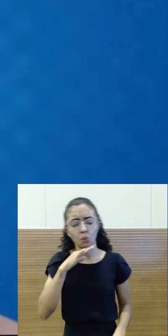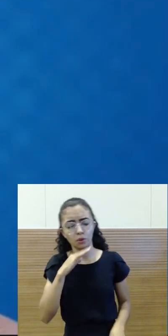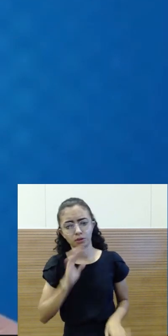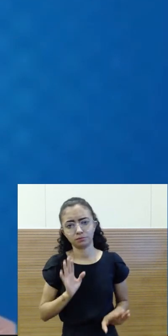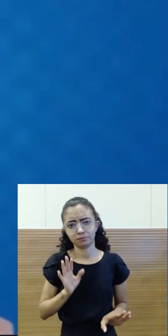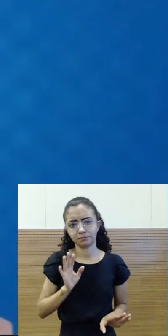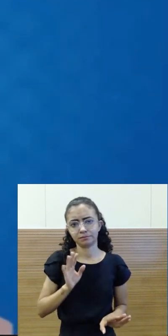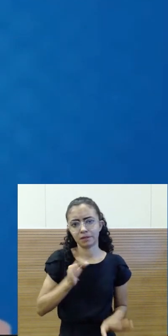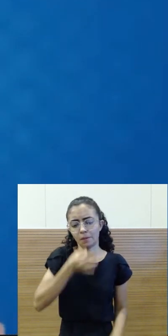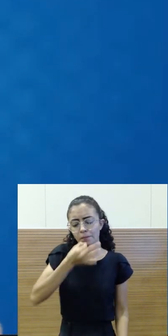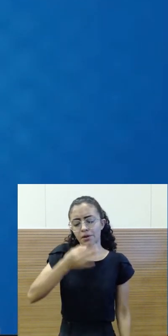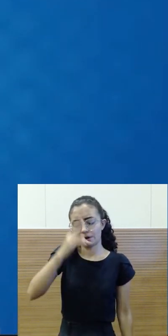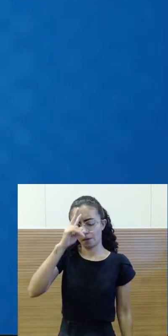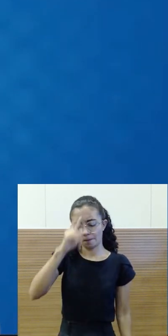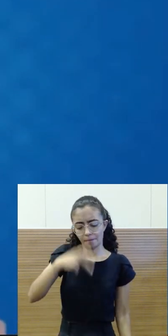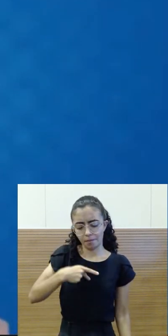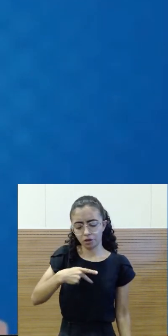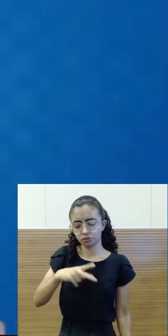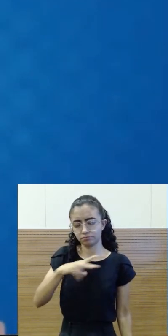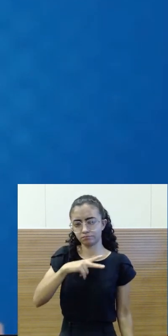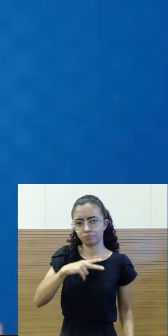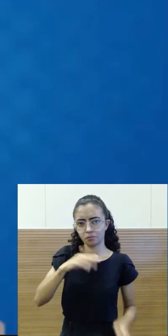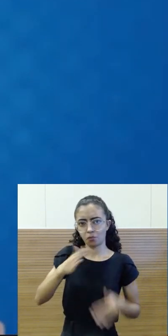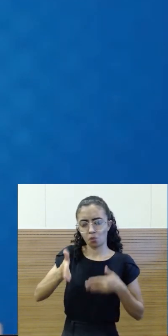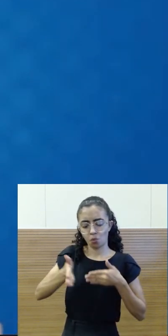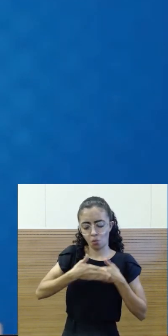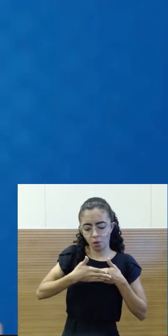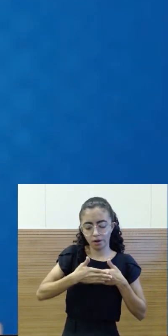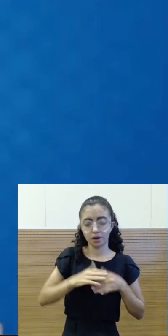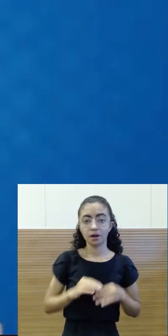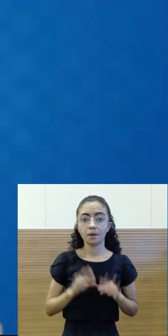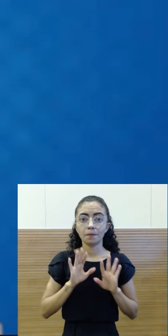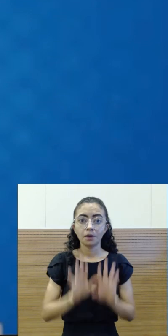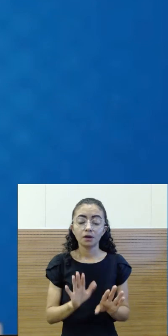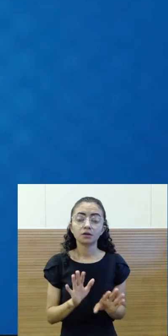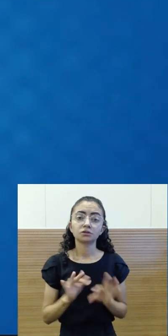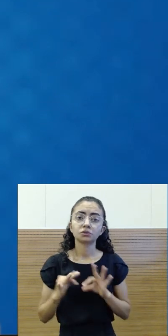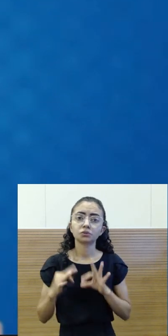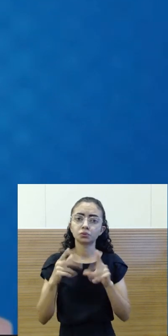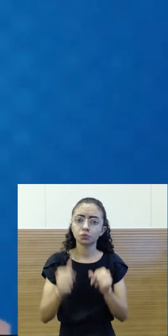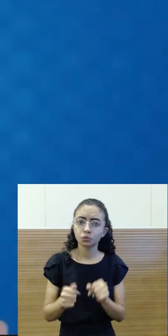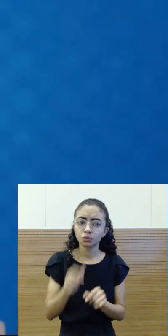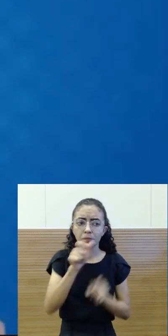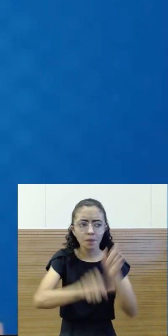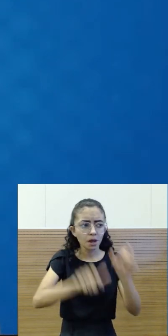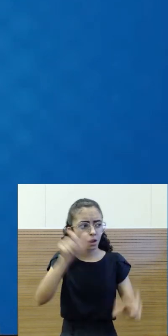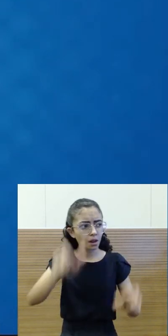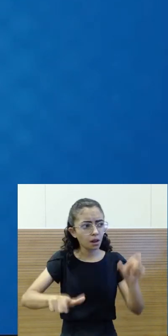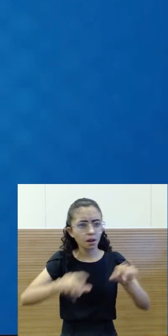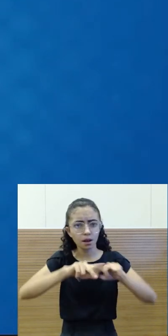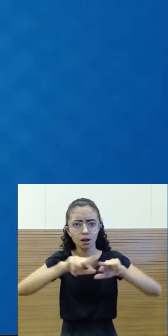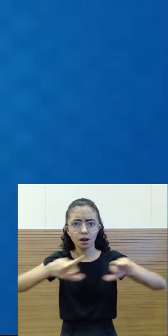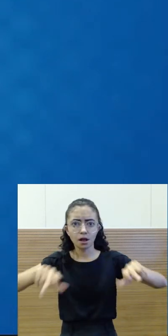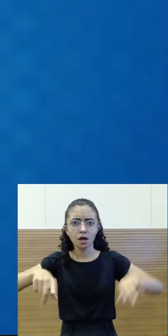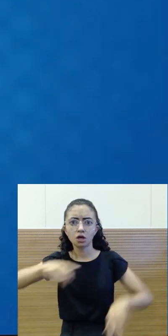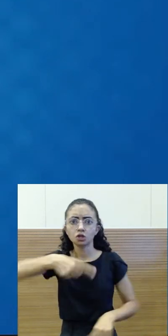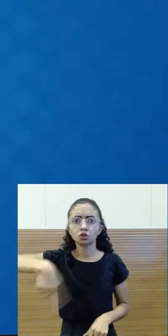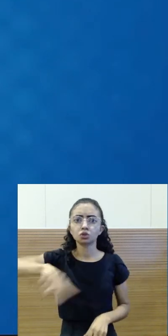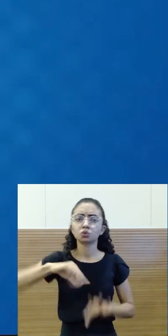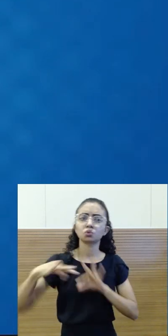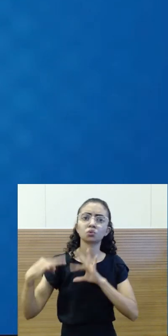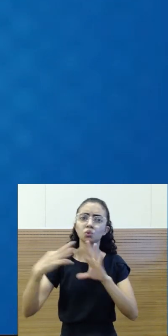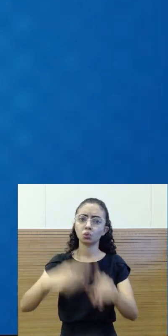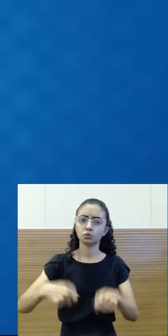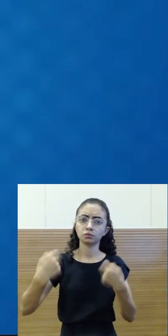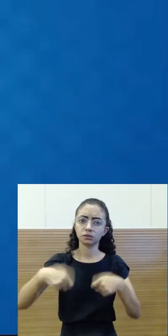that everything now is multi-stakeholder and everybody from the onset has to be at the table, even for policy